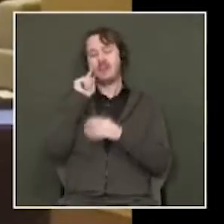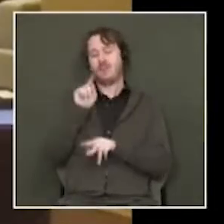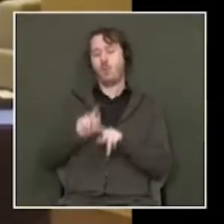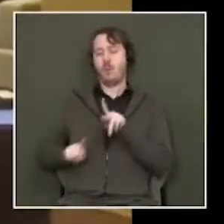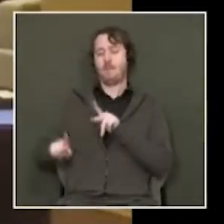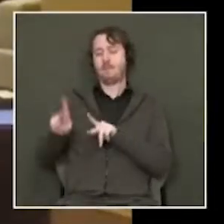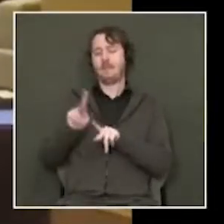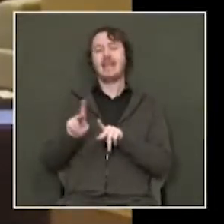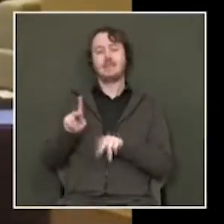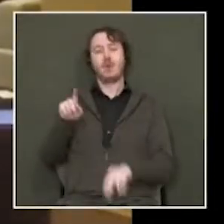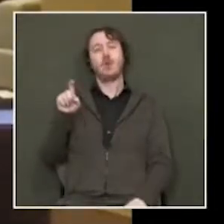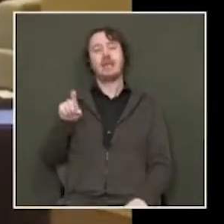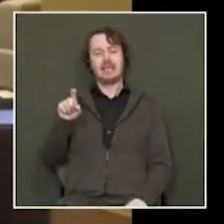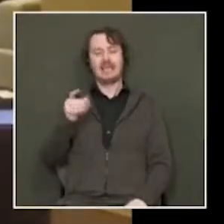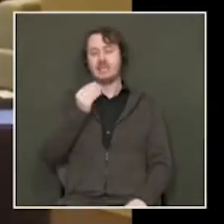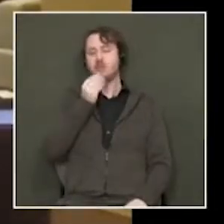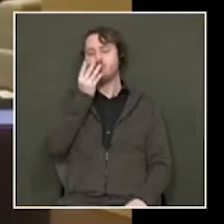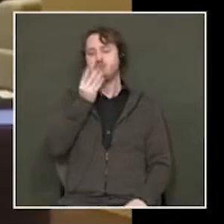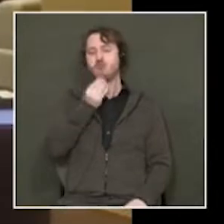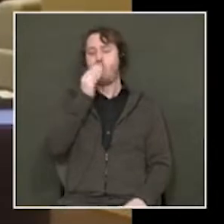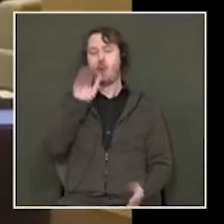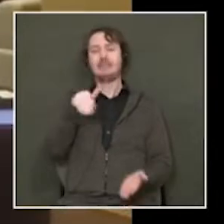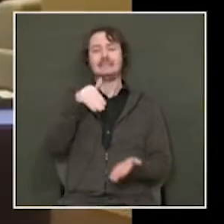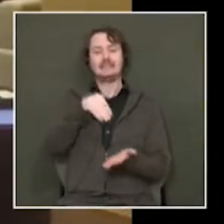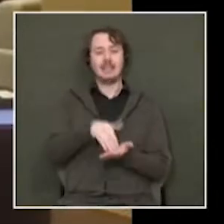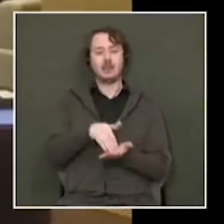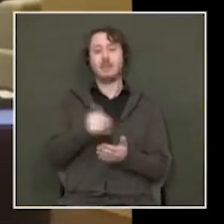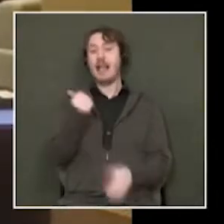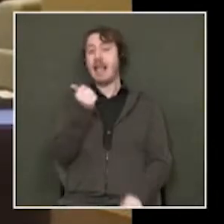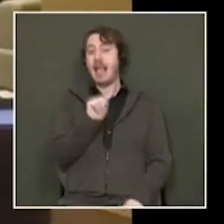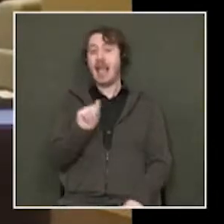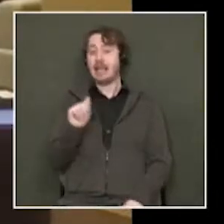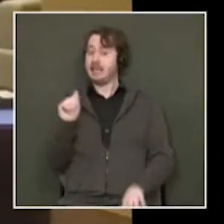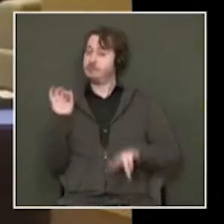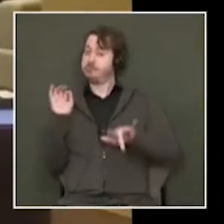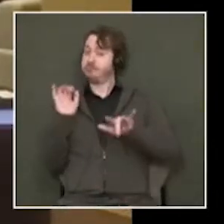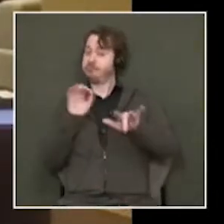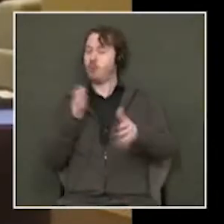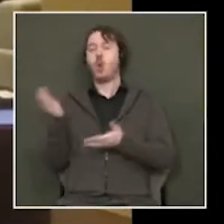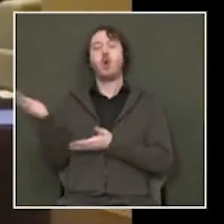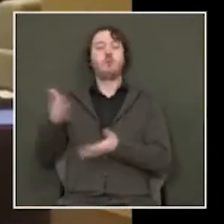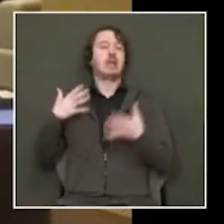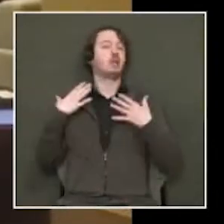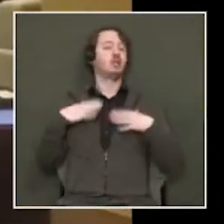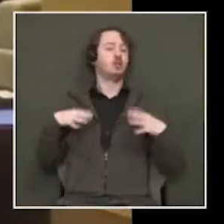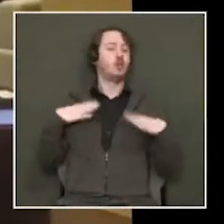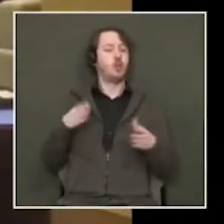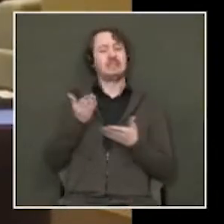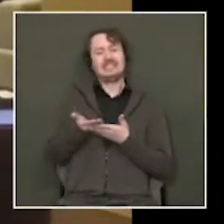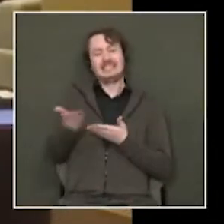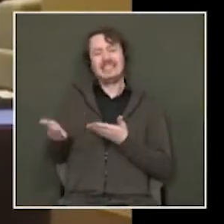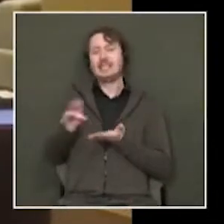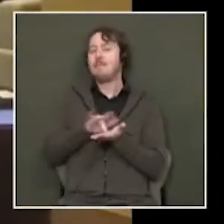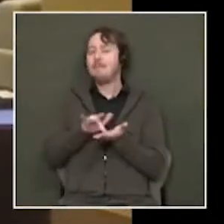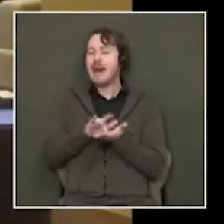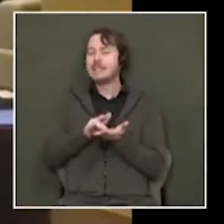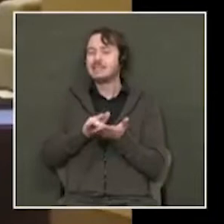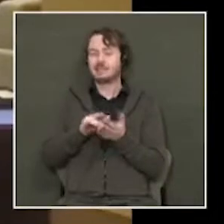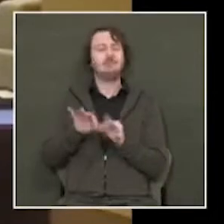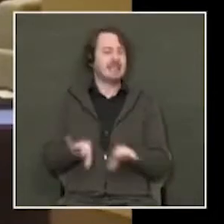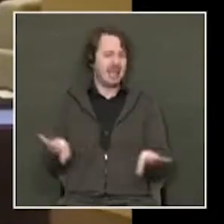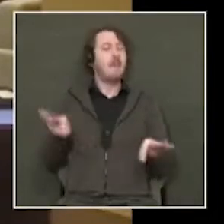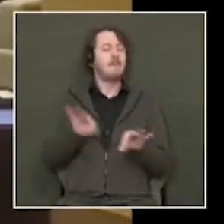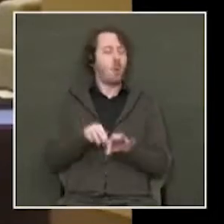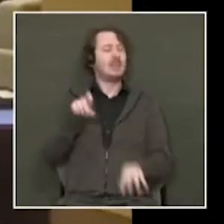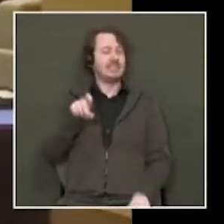will utilize the warming centers. Anyone that comes to the center should bring clothes, supplies, and medicine that they may need, and